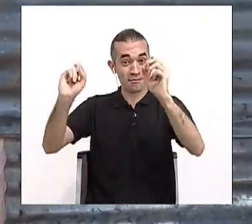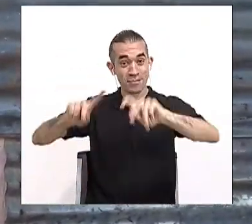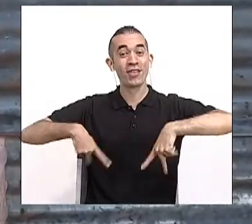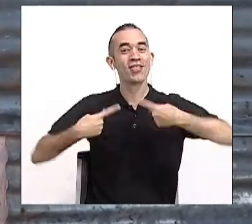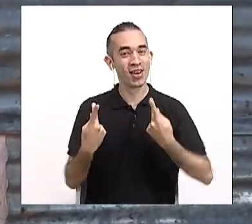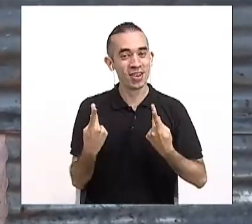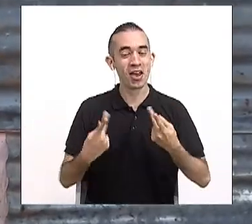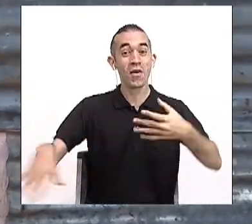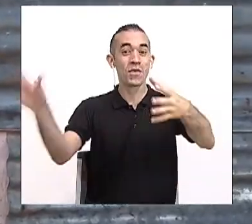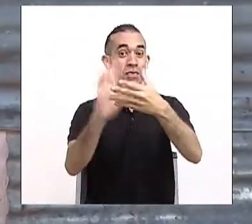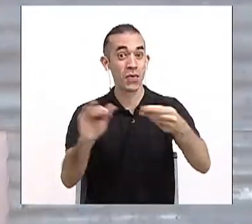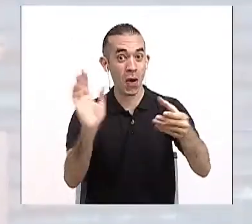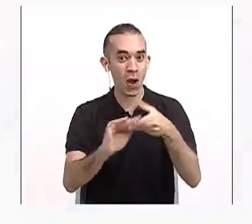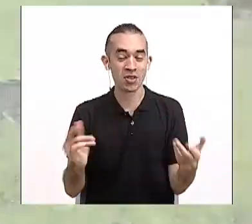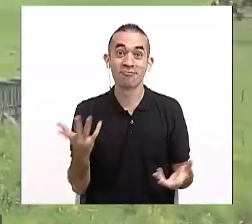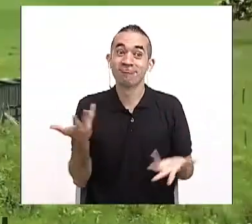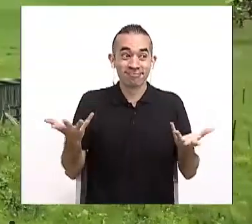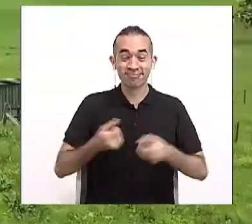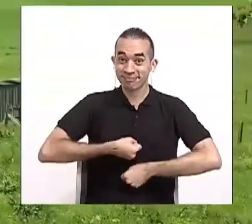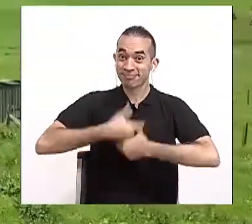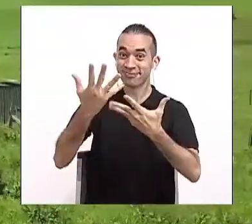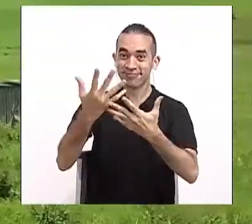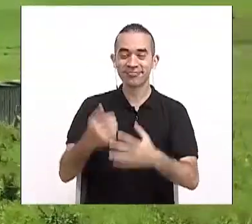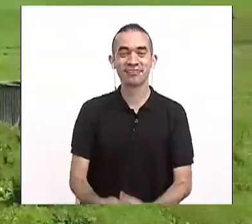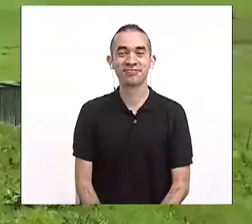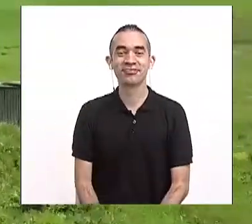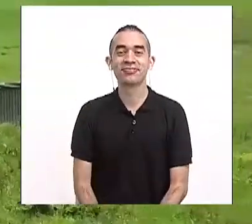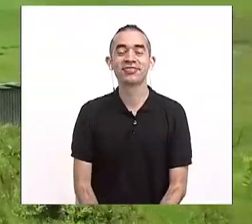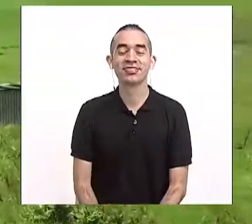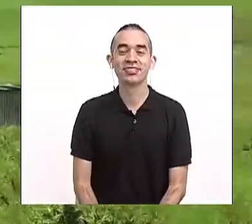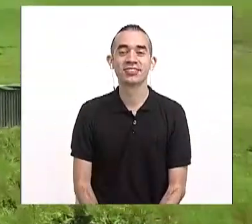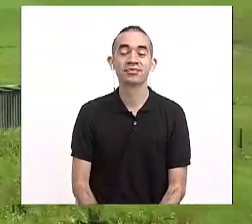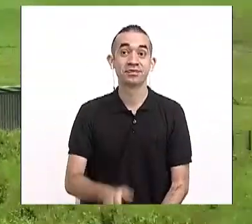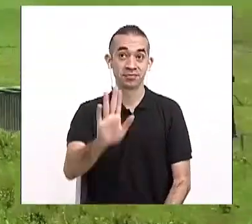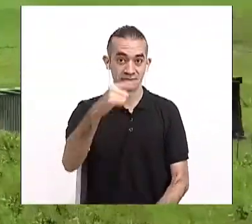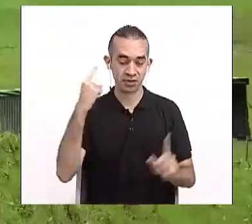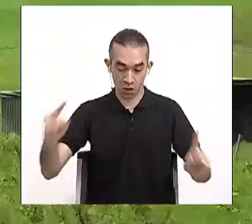than an economic stimulus and work of art.